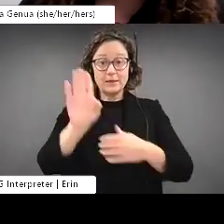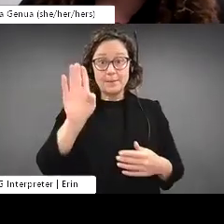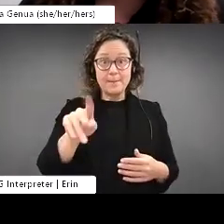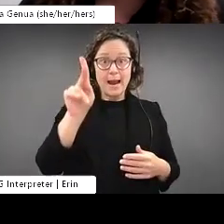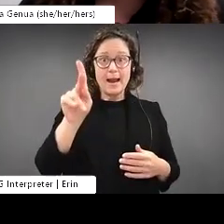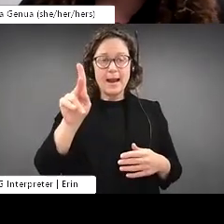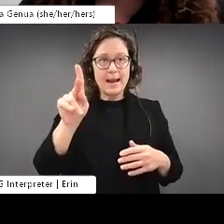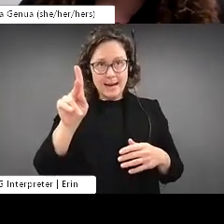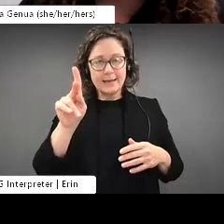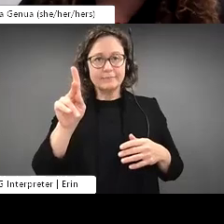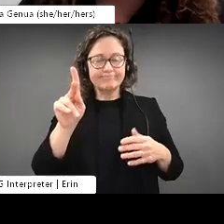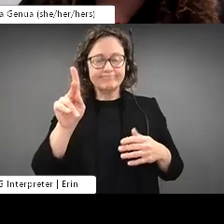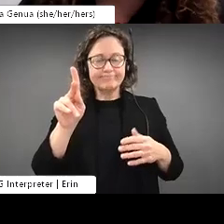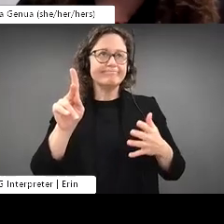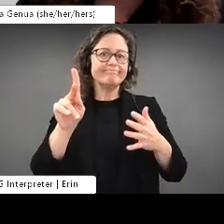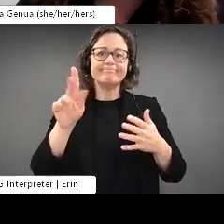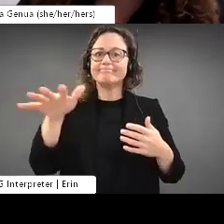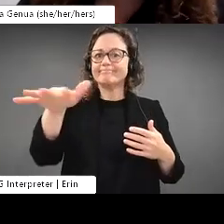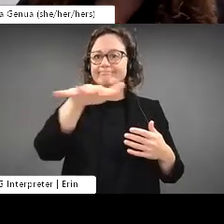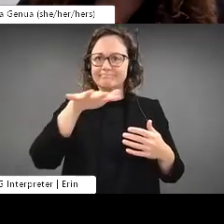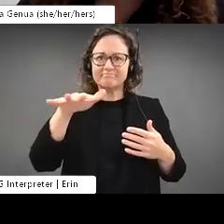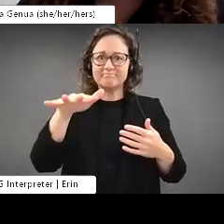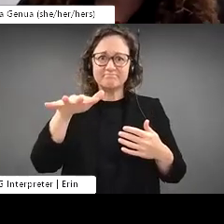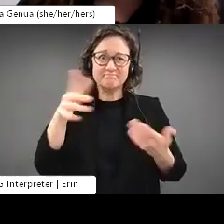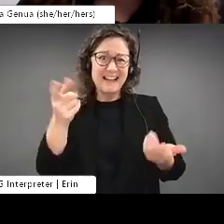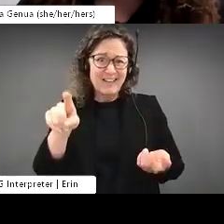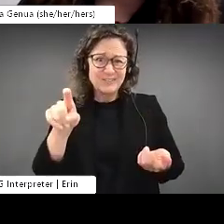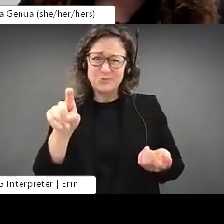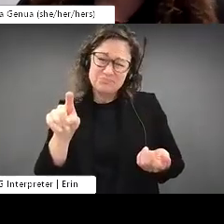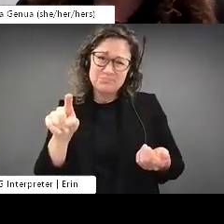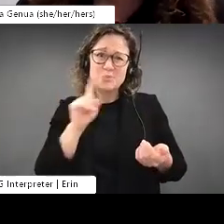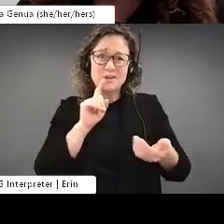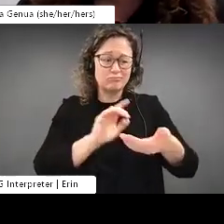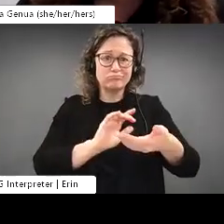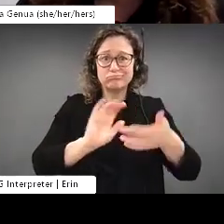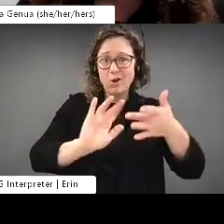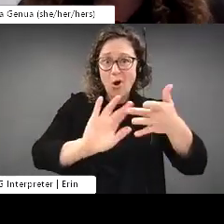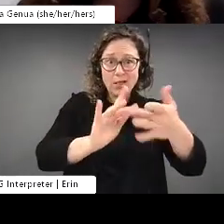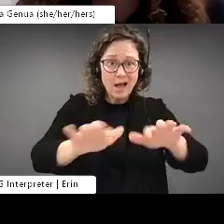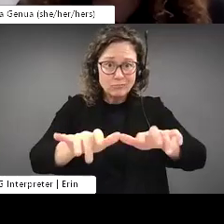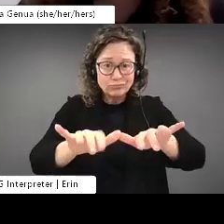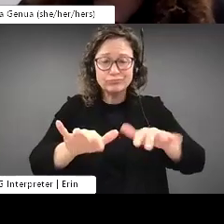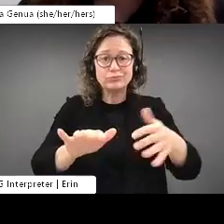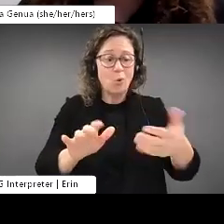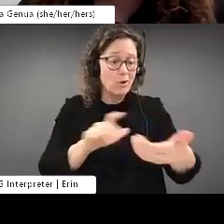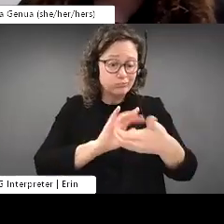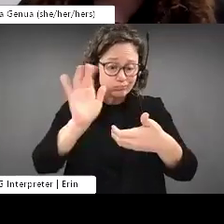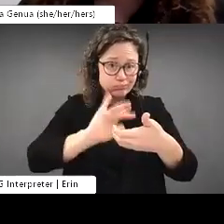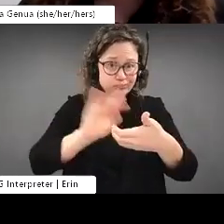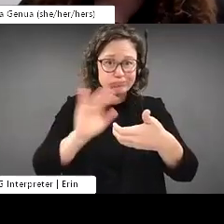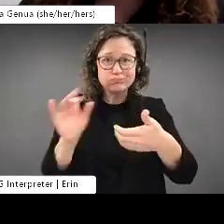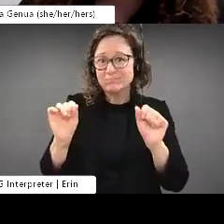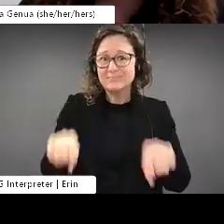that the we can online these days. However, there are also other things